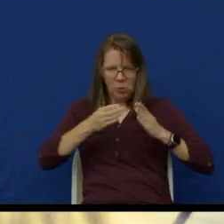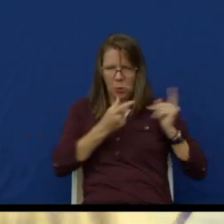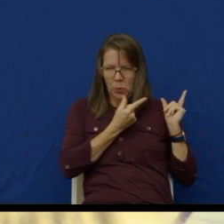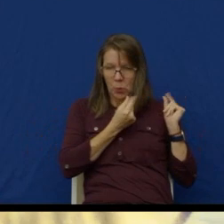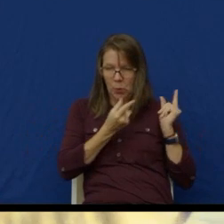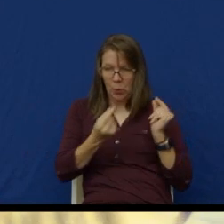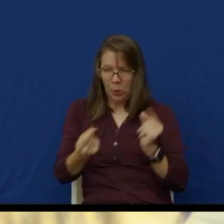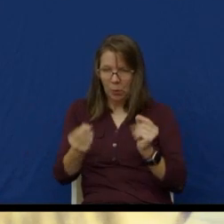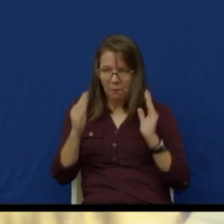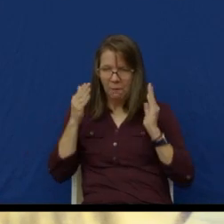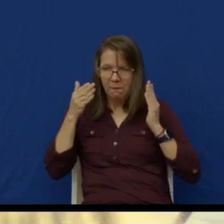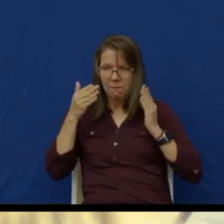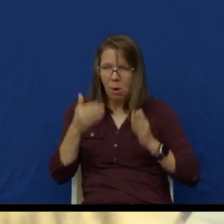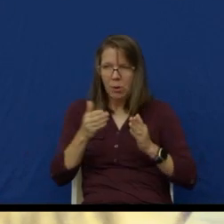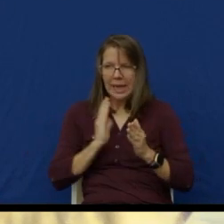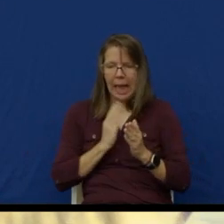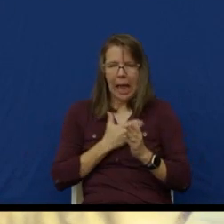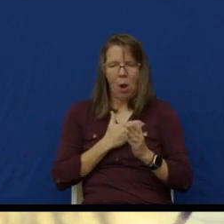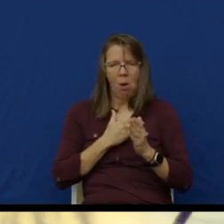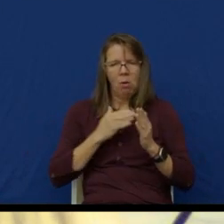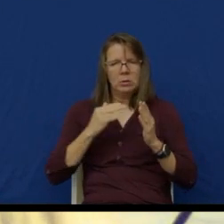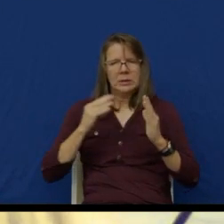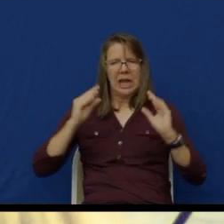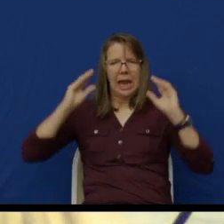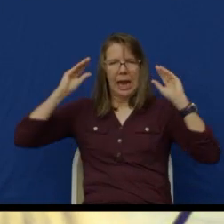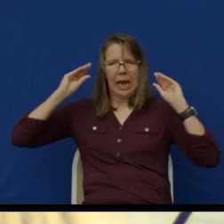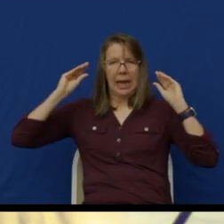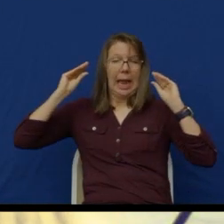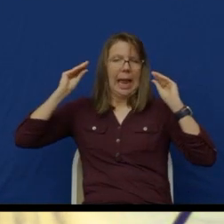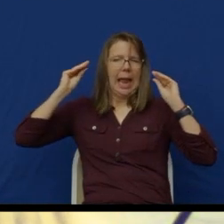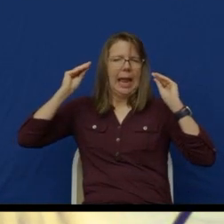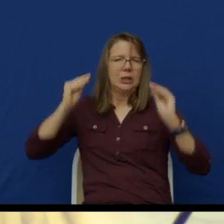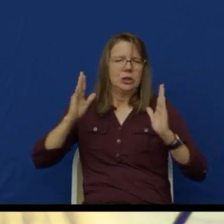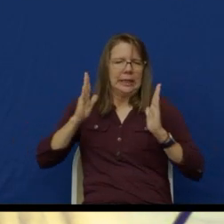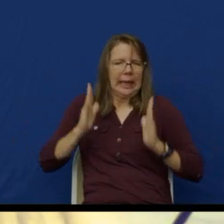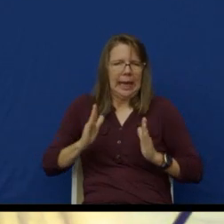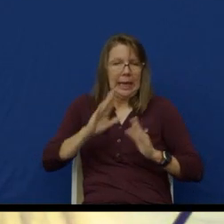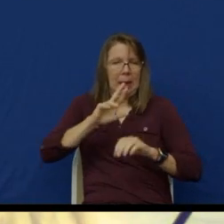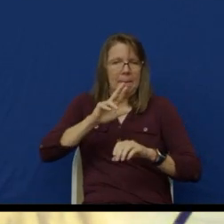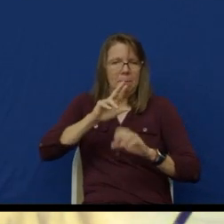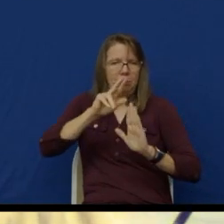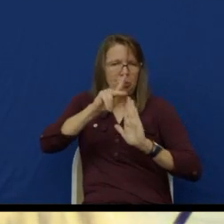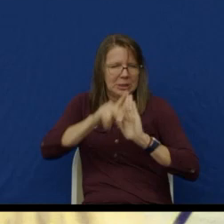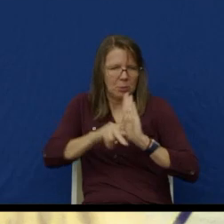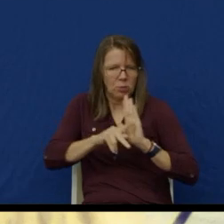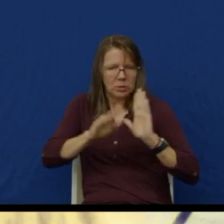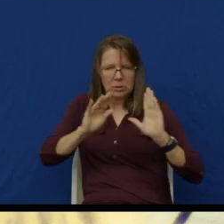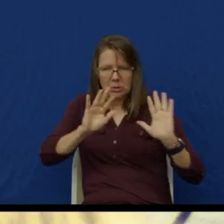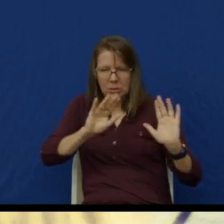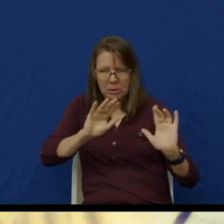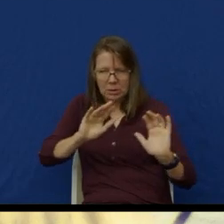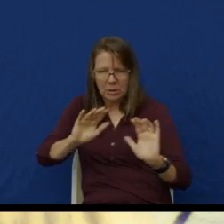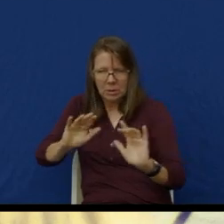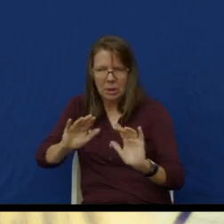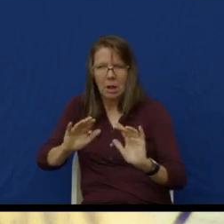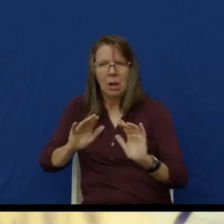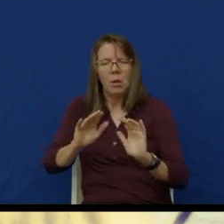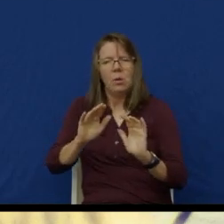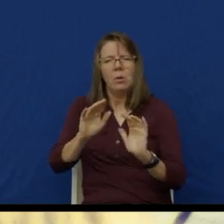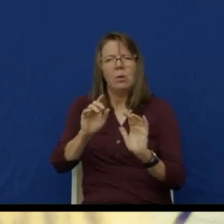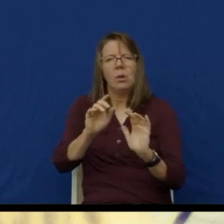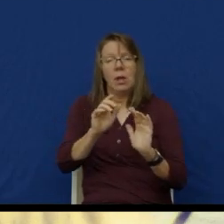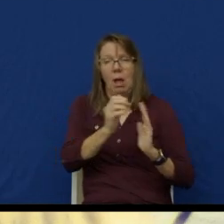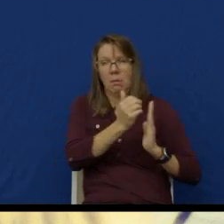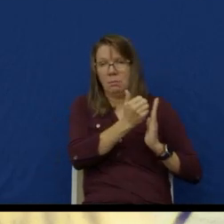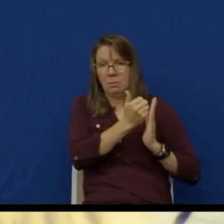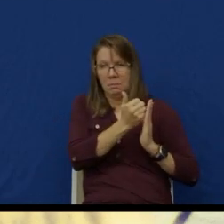pedagogy, and that you really, really understand the end game that you're trying to achieve. So we want